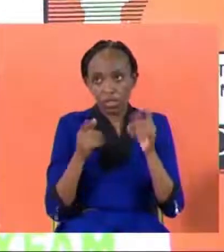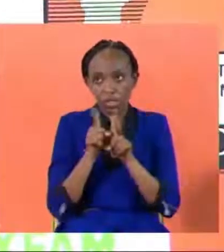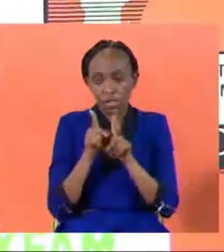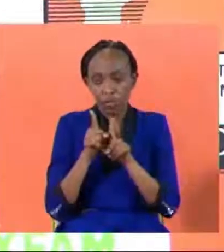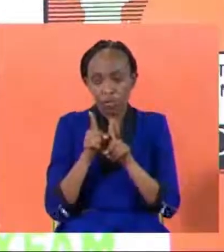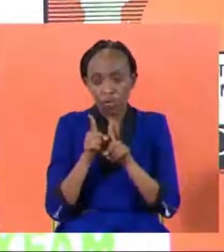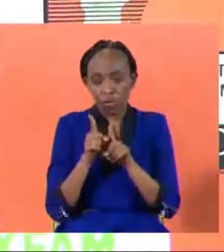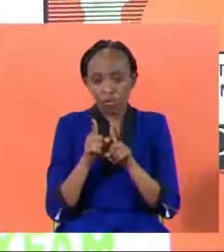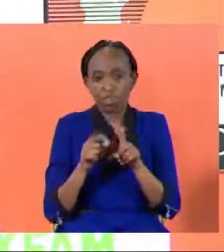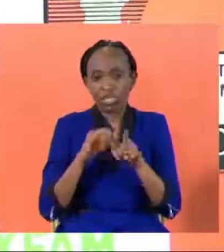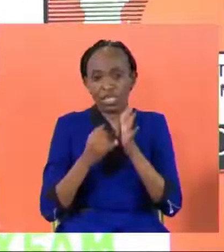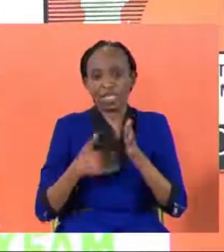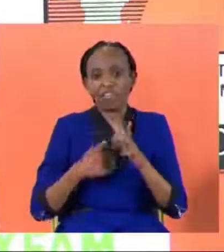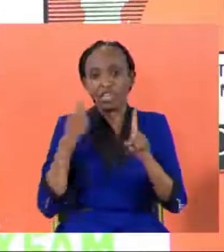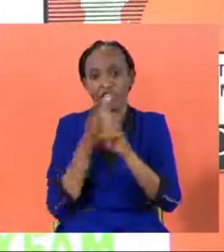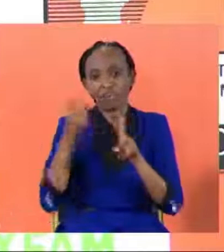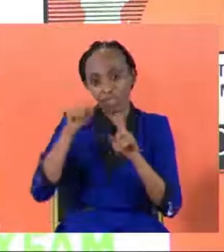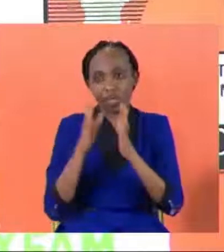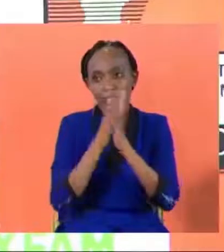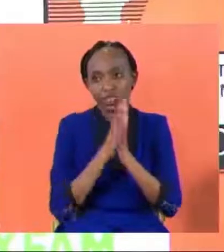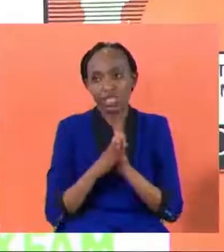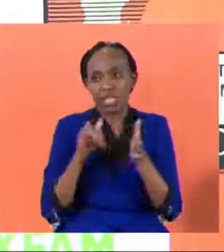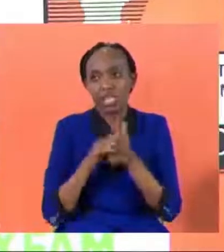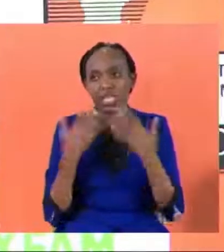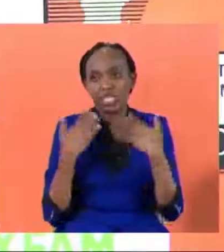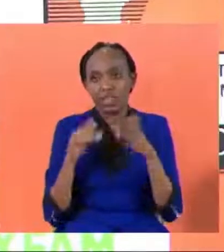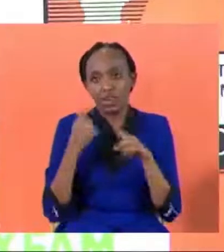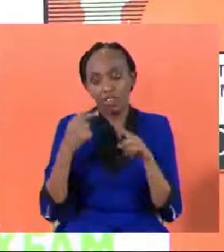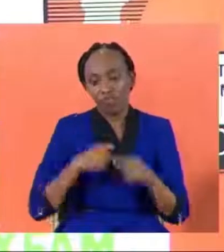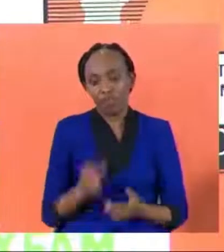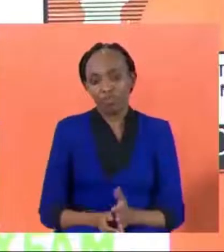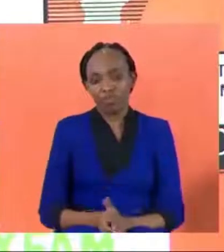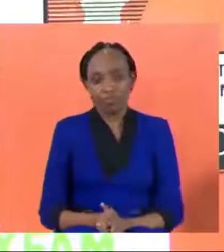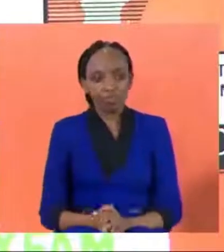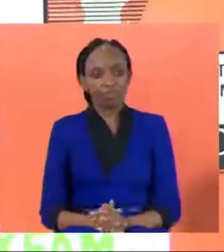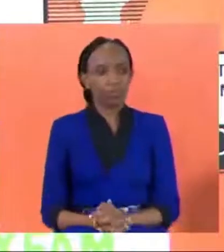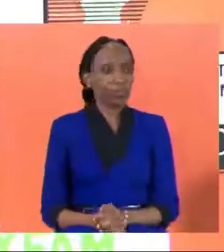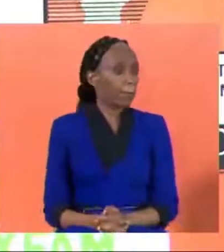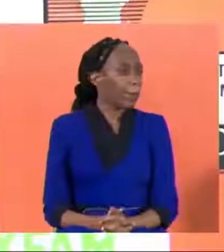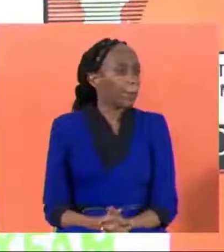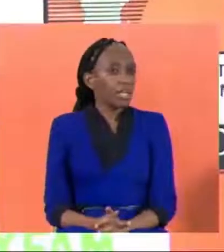in our stories that we tell. Yeah, that's it from my end.